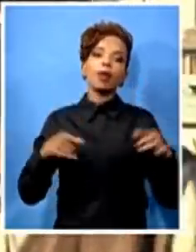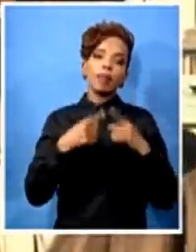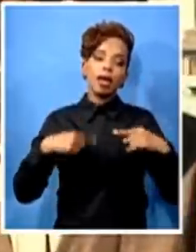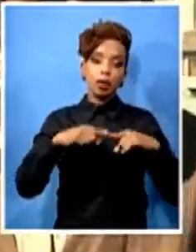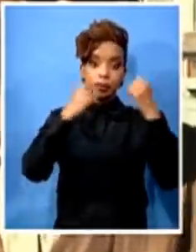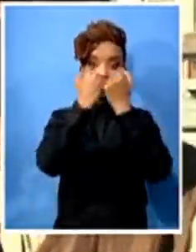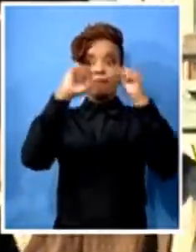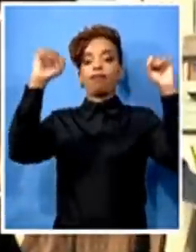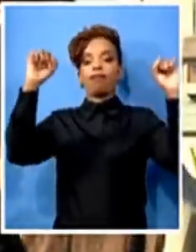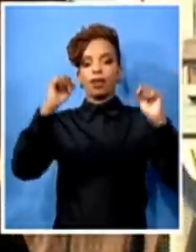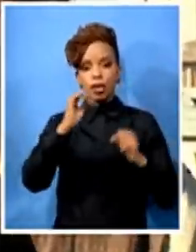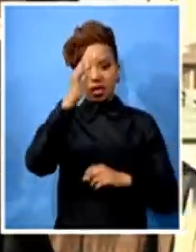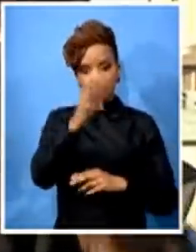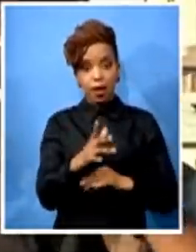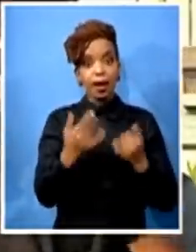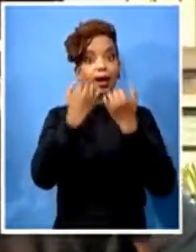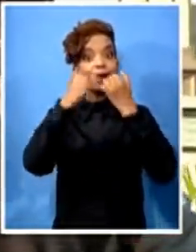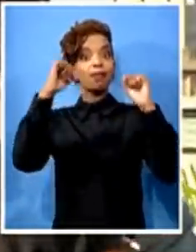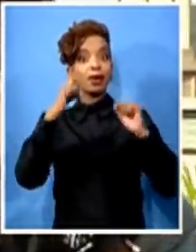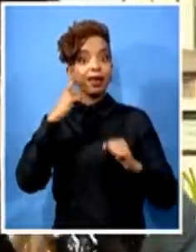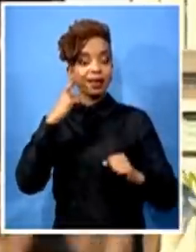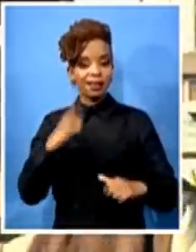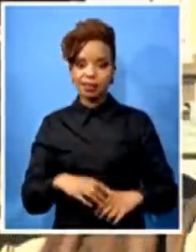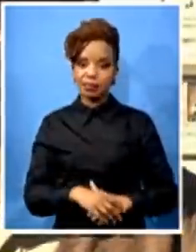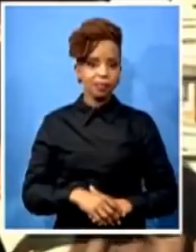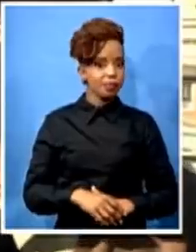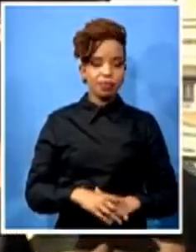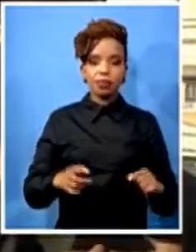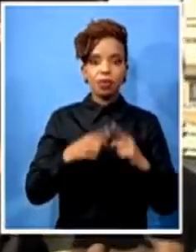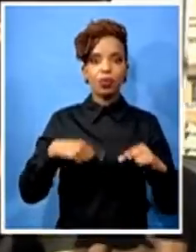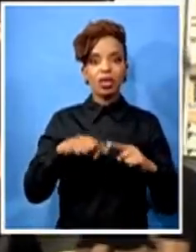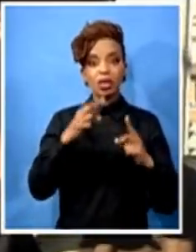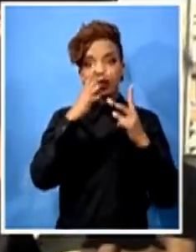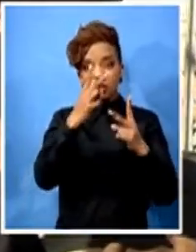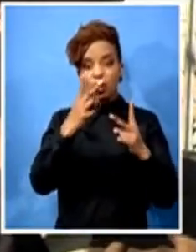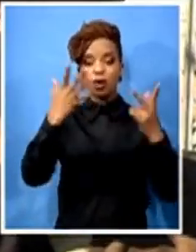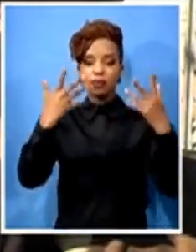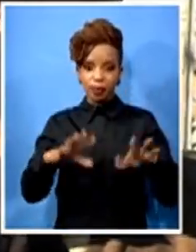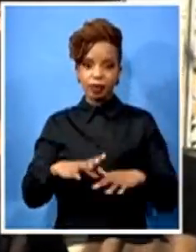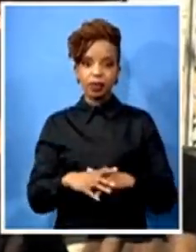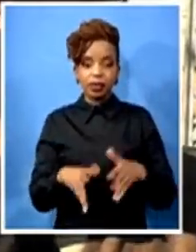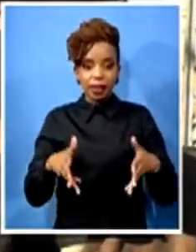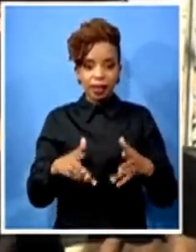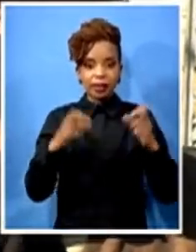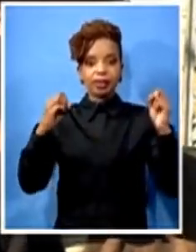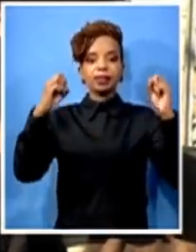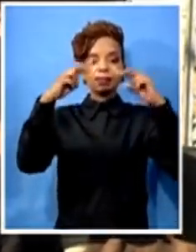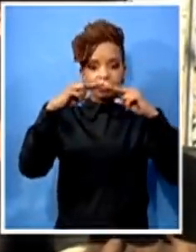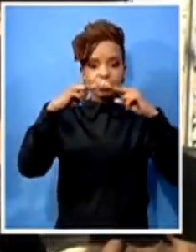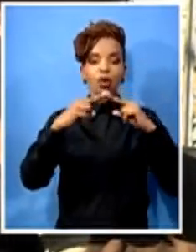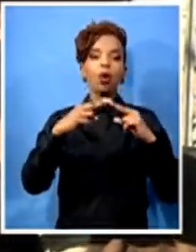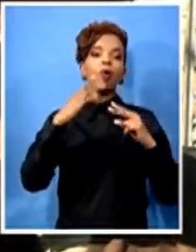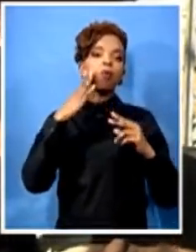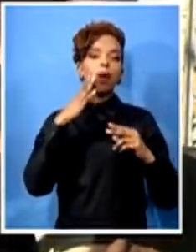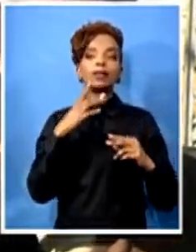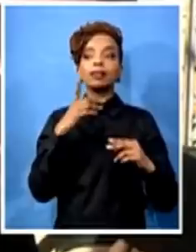by the in fact you have summed it all when you said this bridge symbolizes it was named after the struggle icon, a man